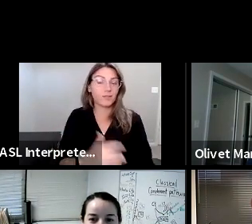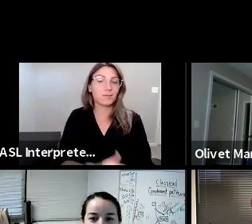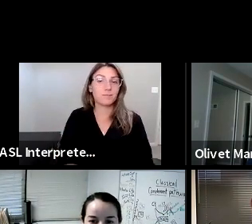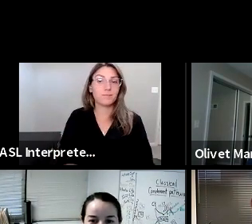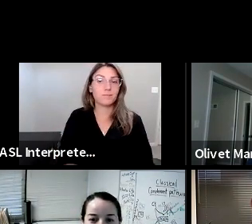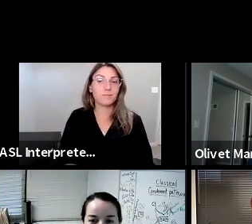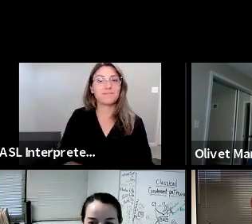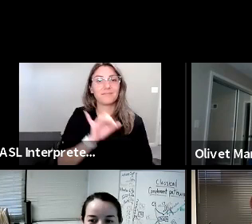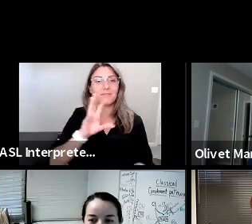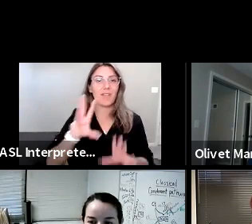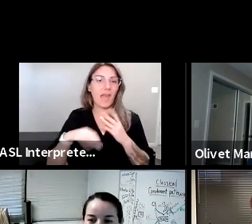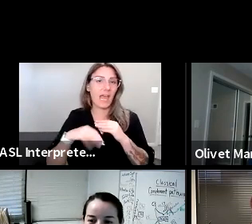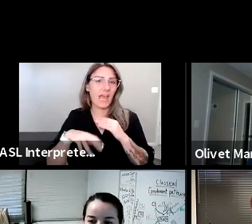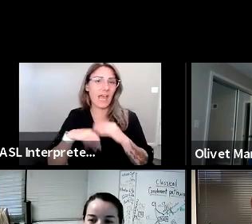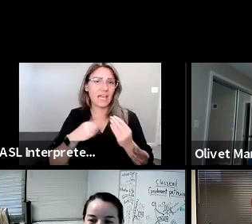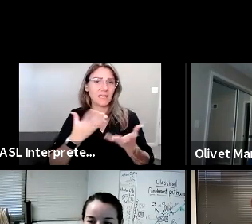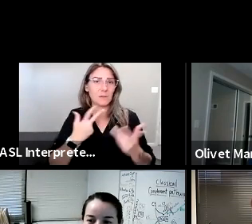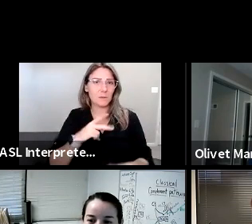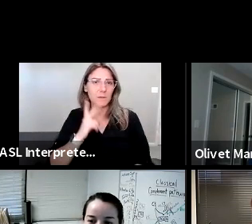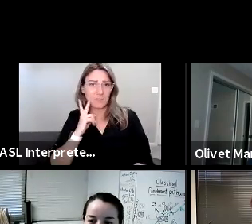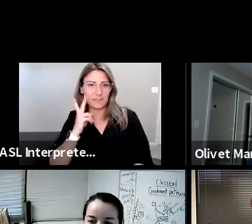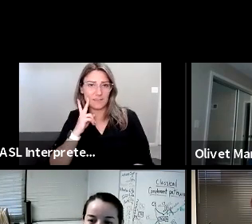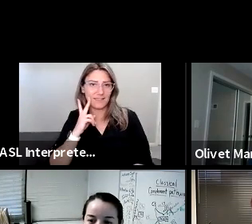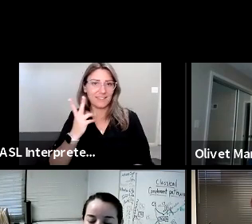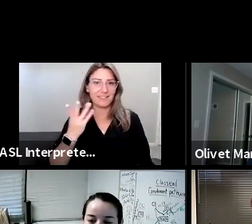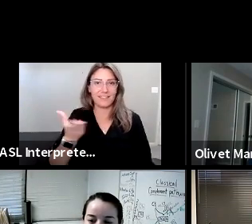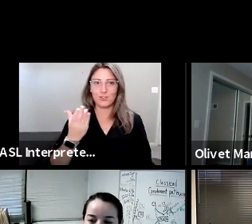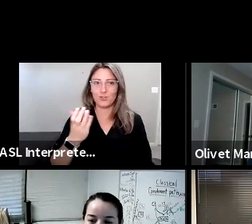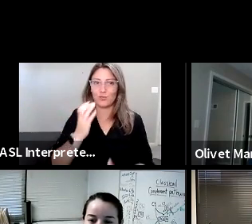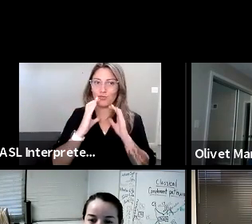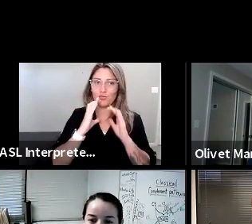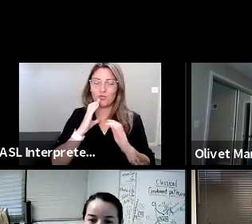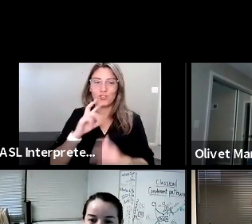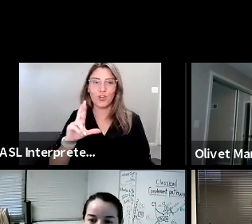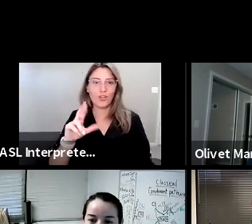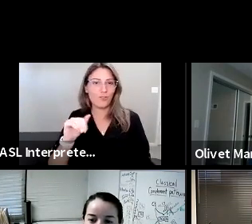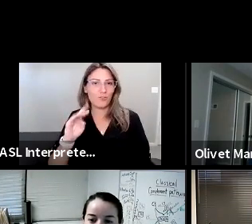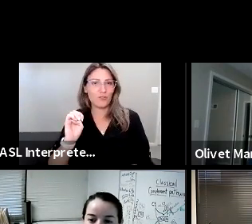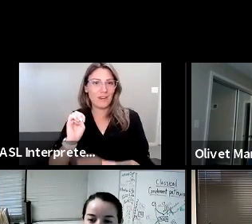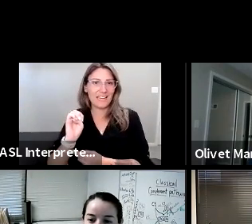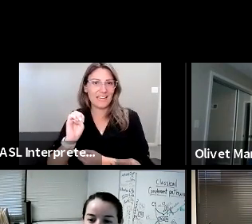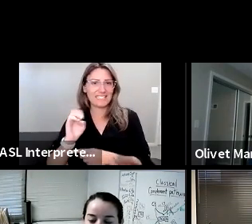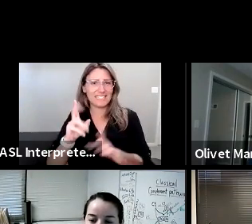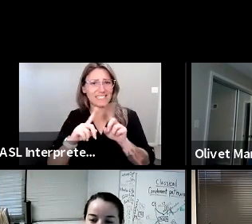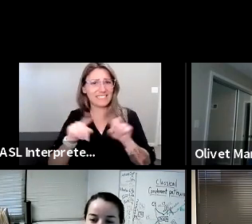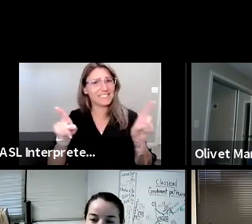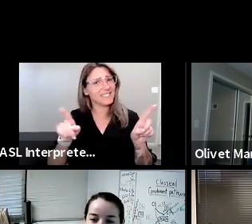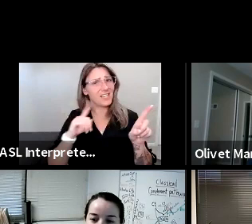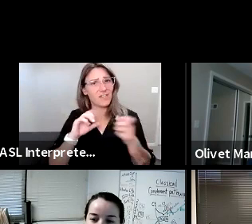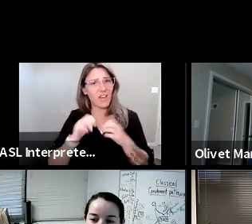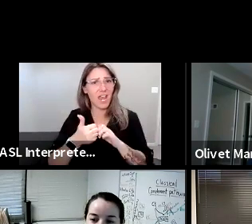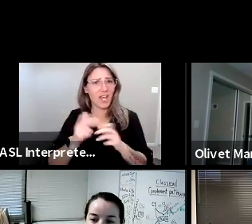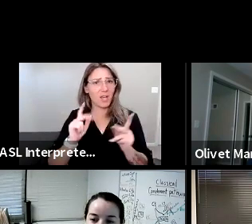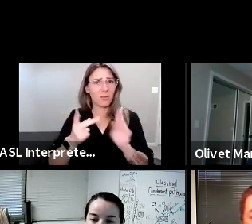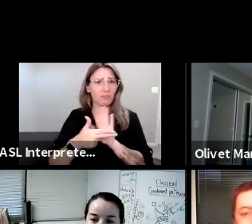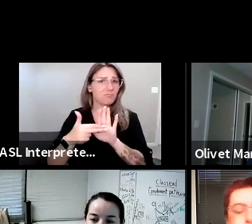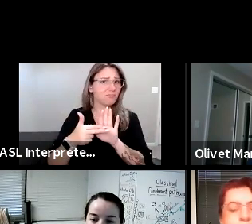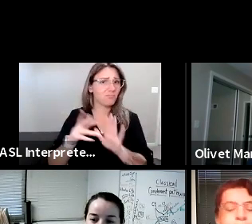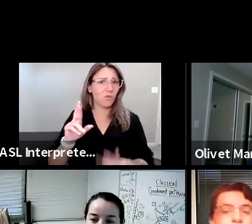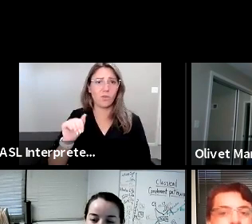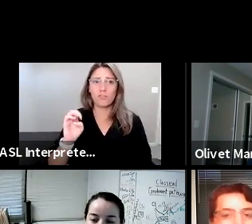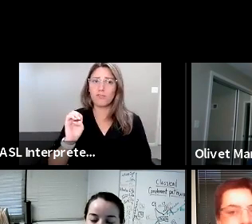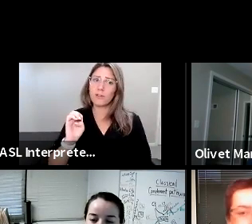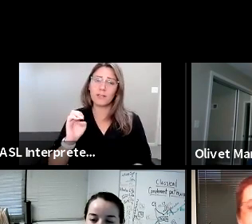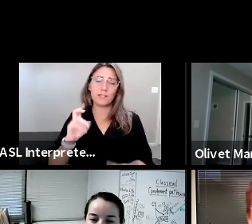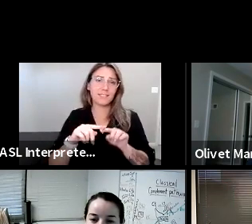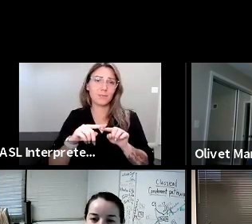that kind of adds to the things that we're seeing over here in the chat, that race is very different. How people define race is very different depending